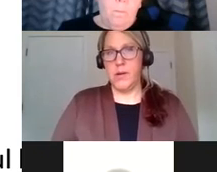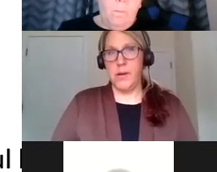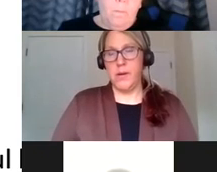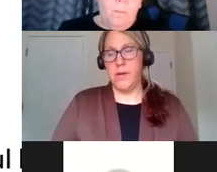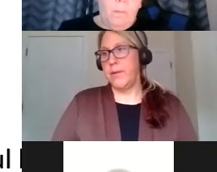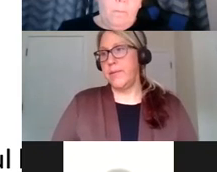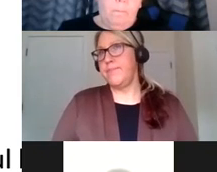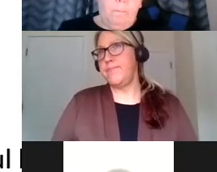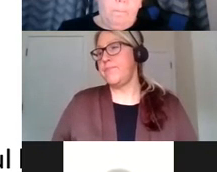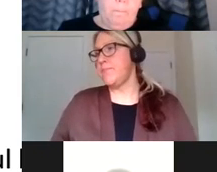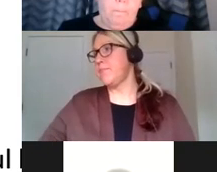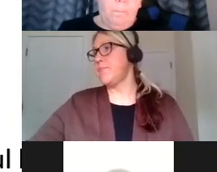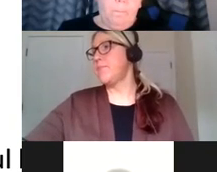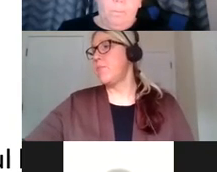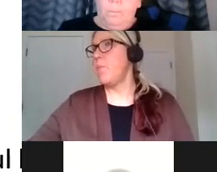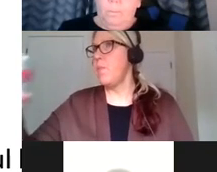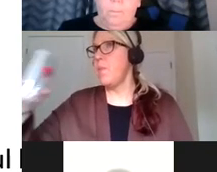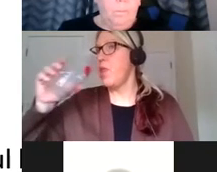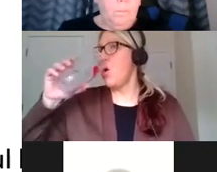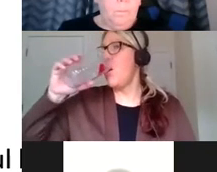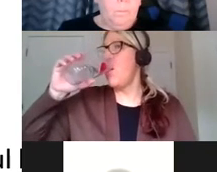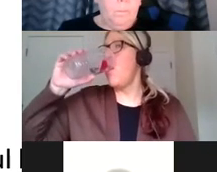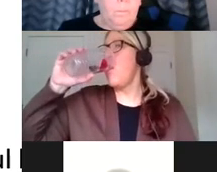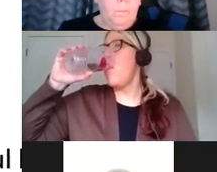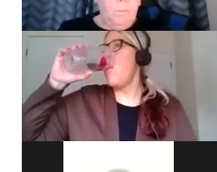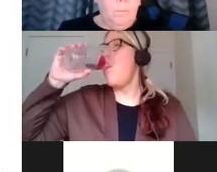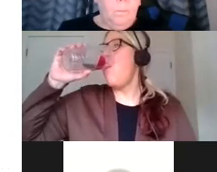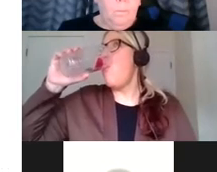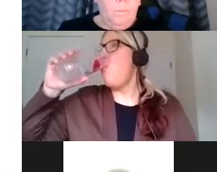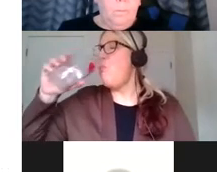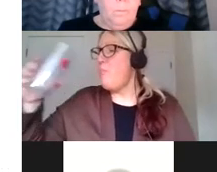really the key.